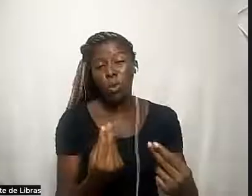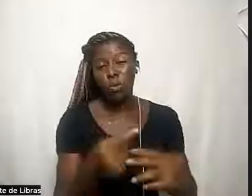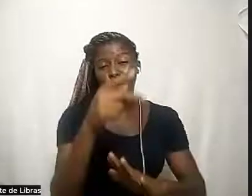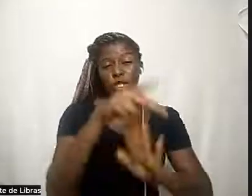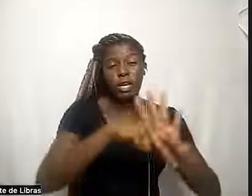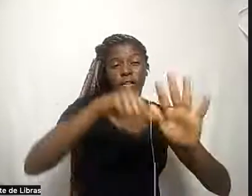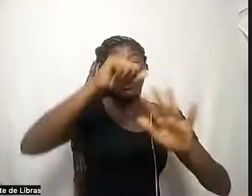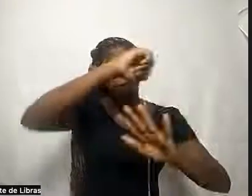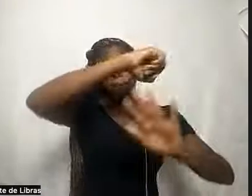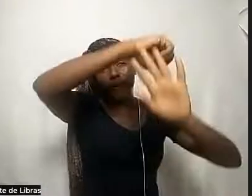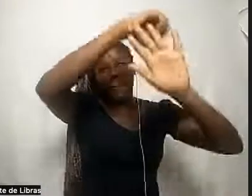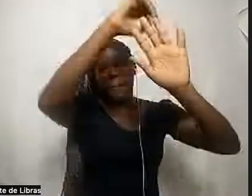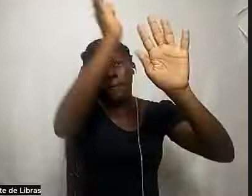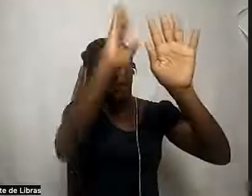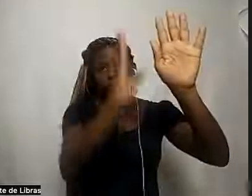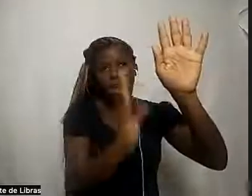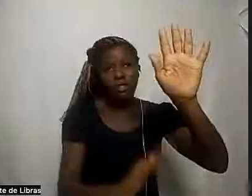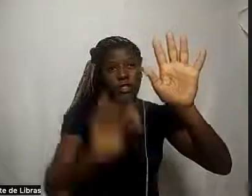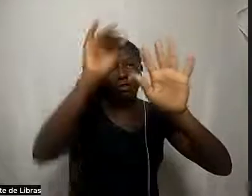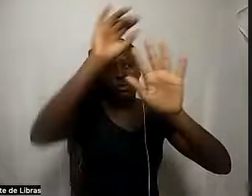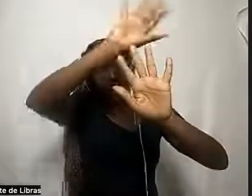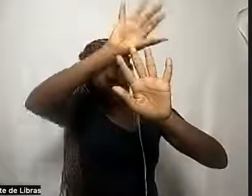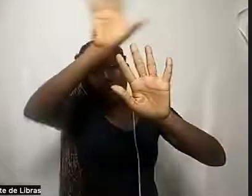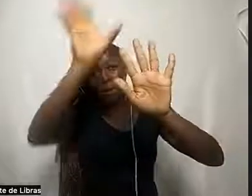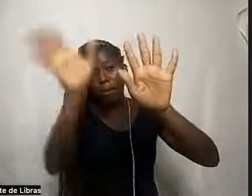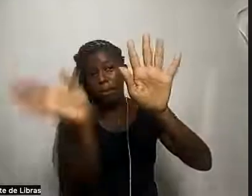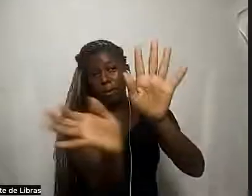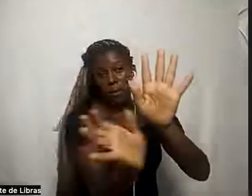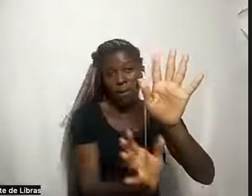investment in oceans. We try to combine these projects